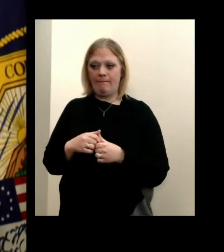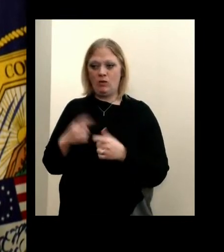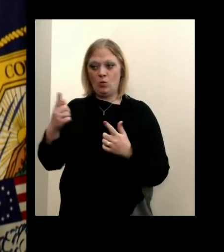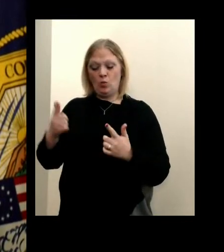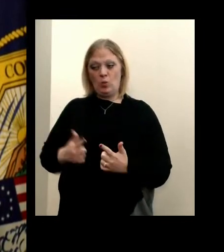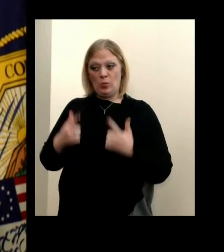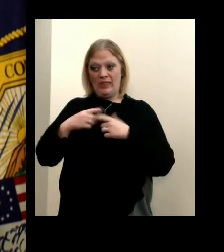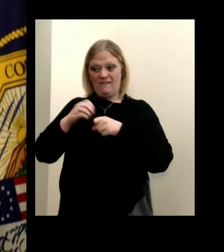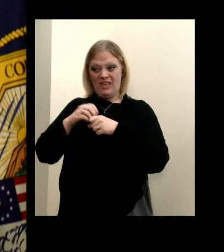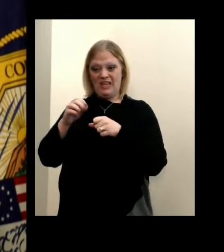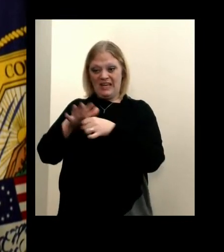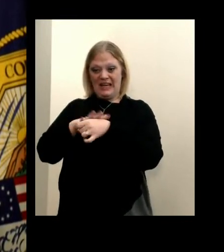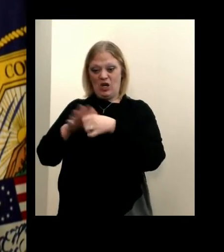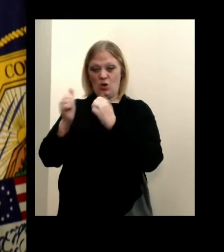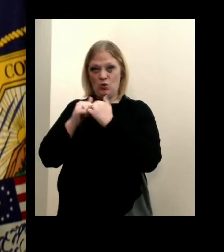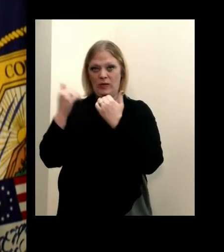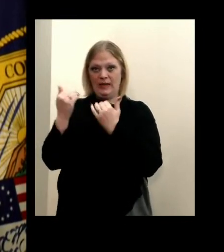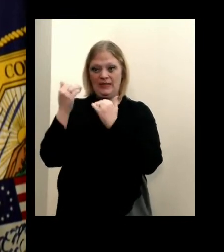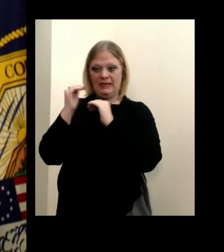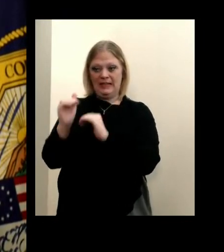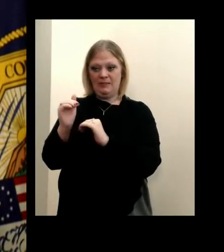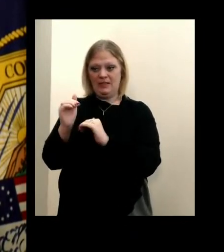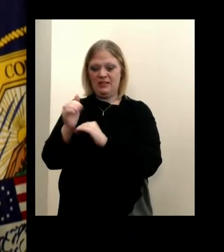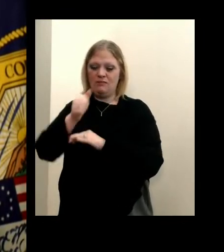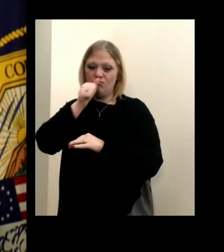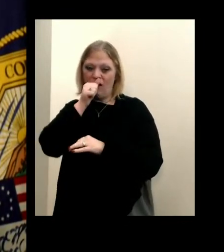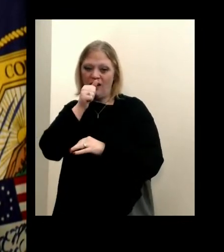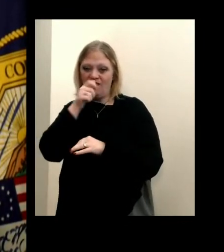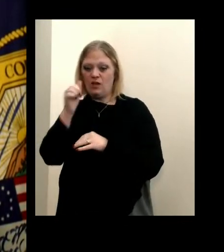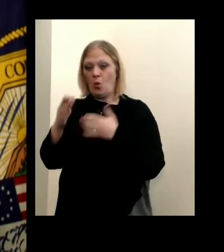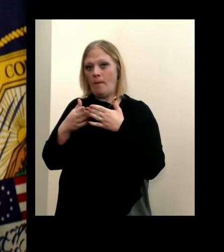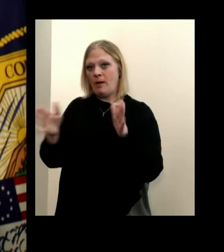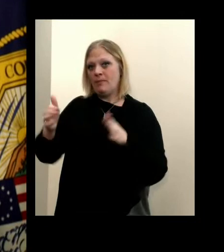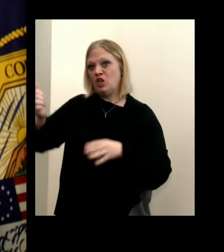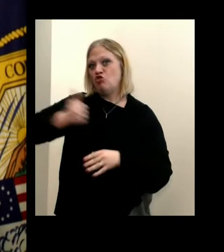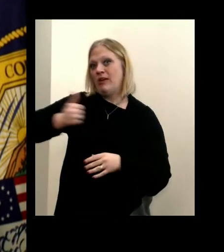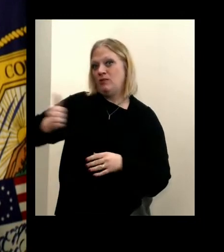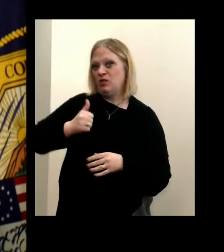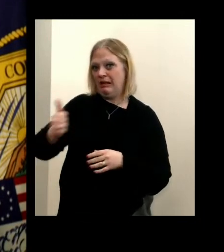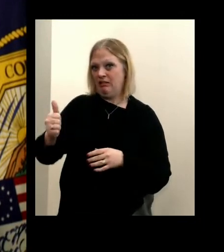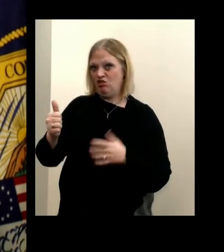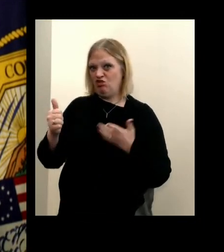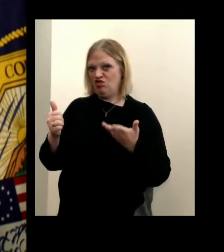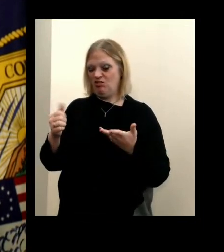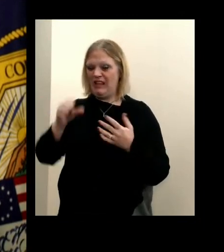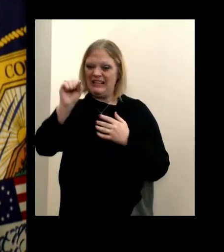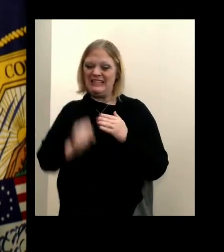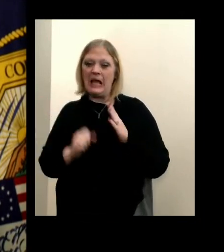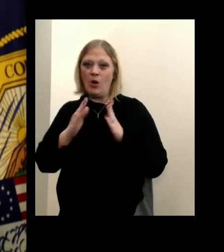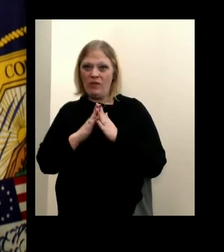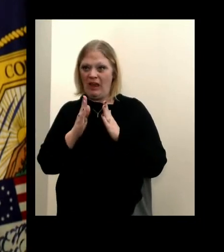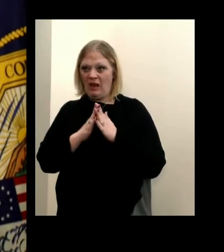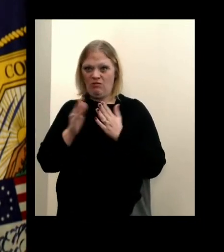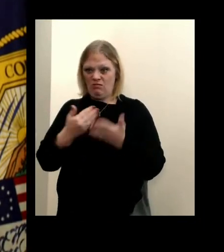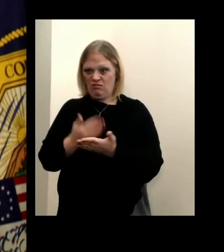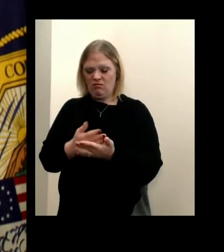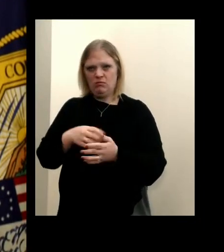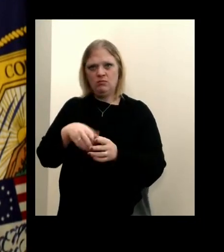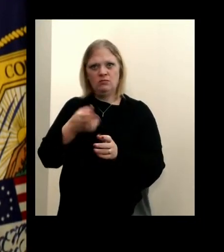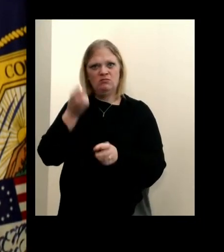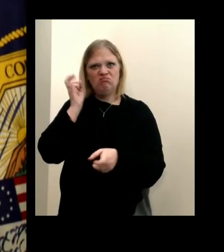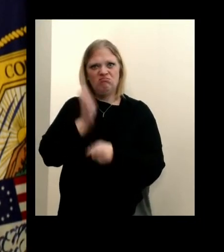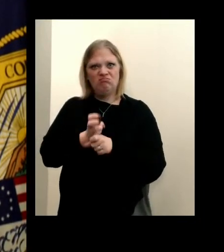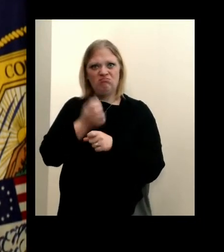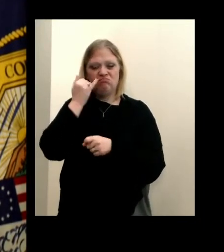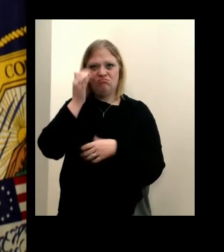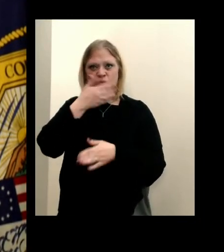areas with limited private or public transportation? I mean, you get into the South towns, it's tough out there if you don't have a